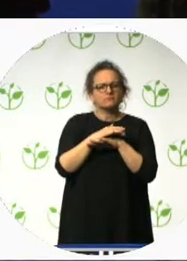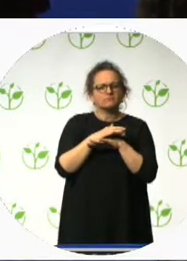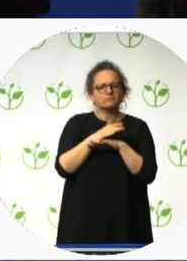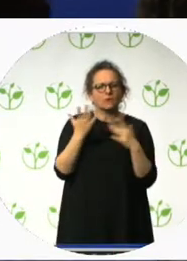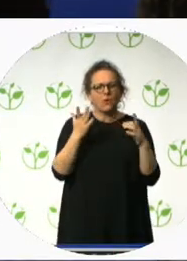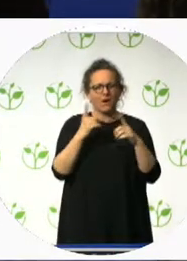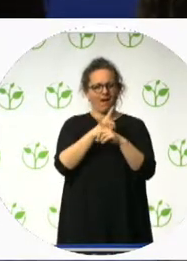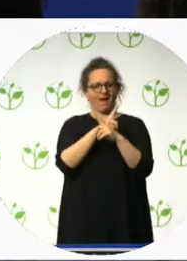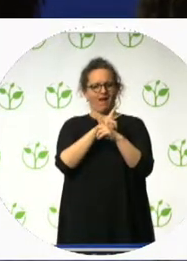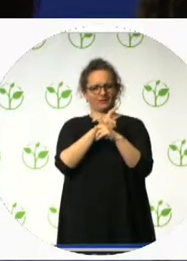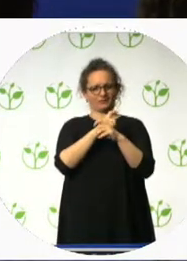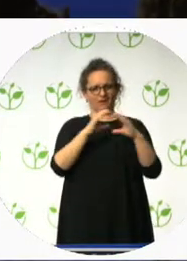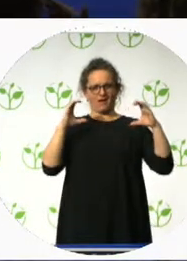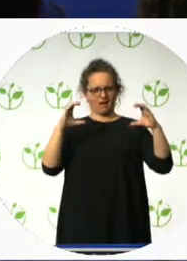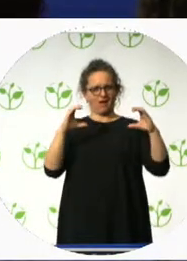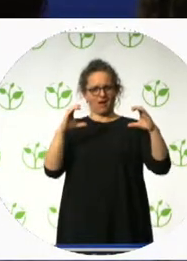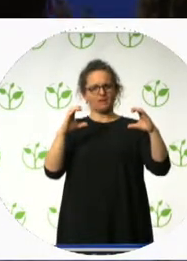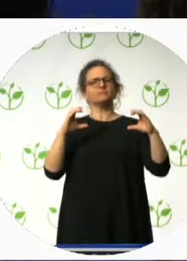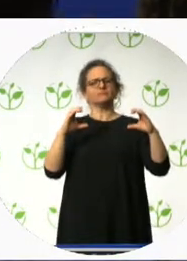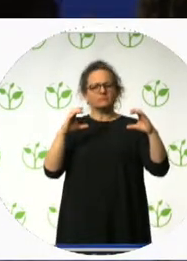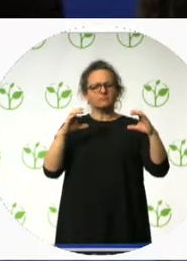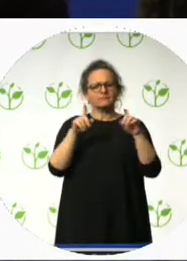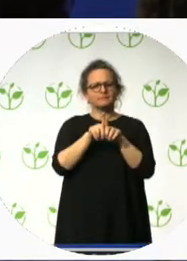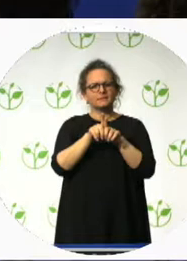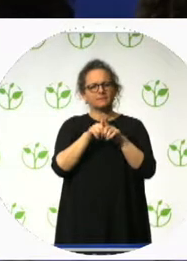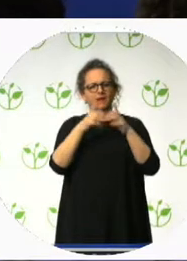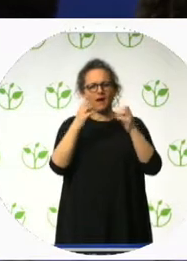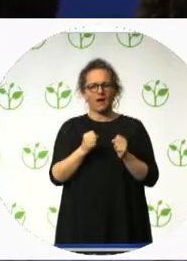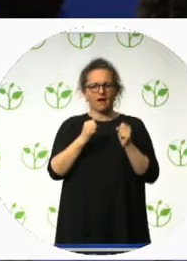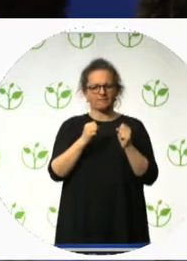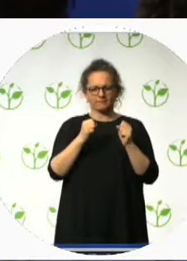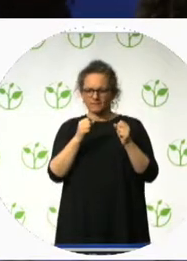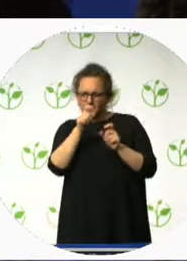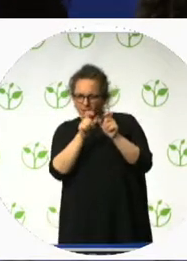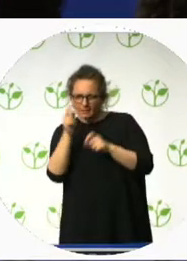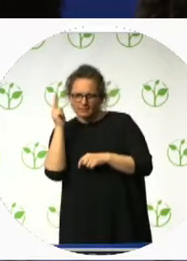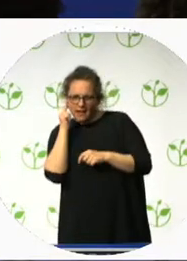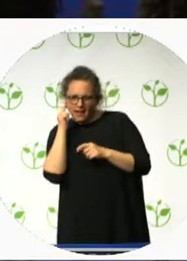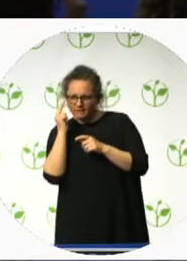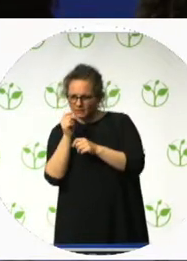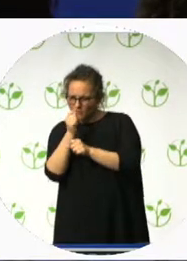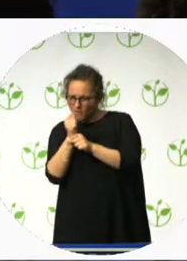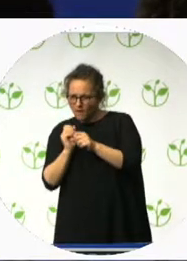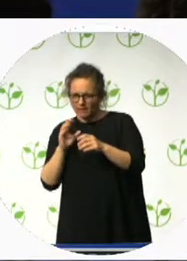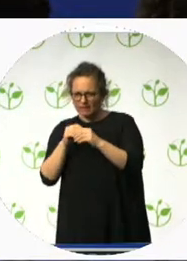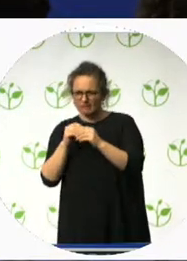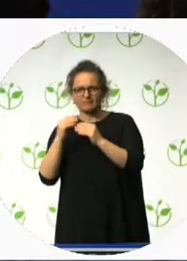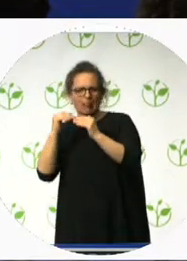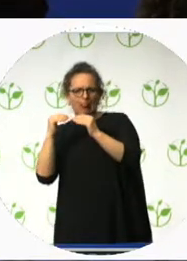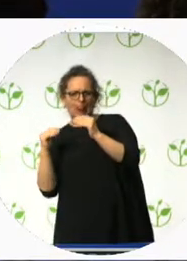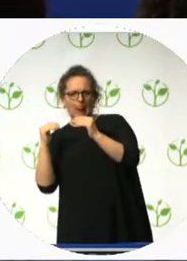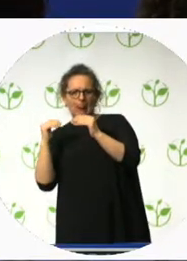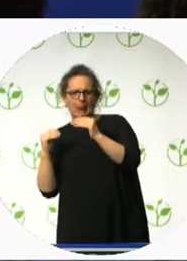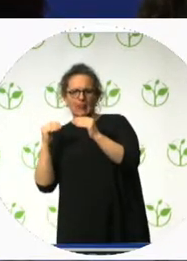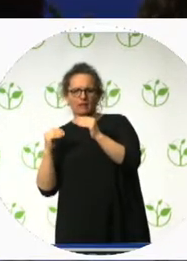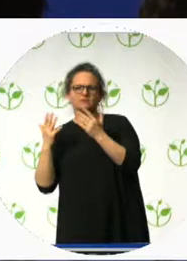the deaf people have only low-level jobs. Yeah? So only 7% are taught in sign language in